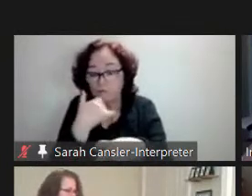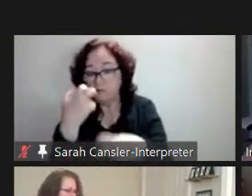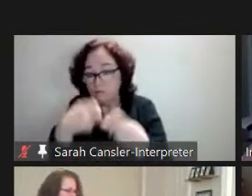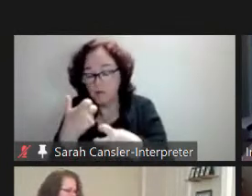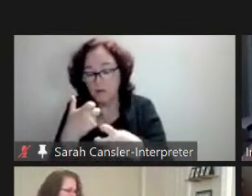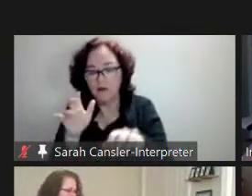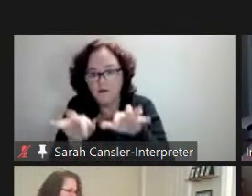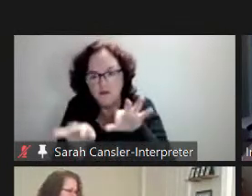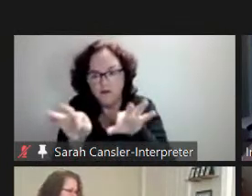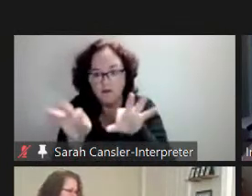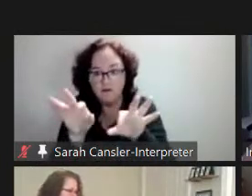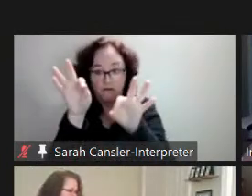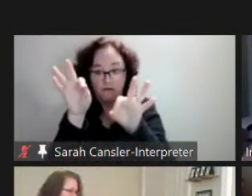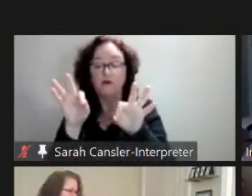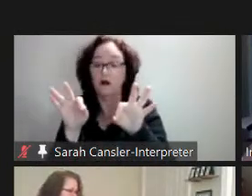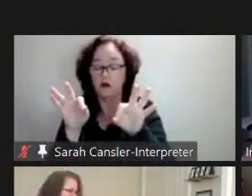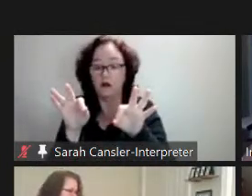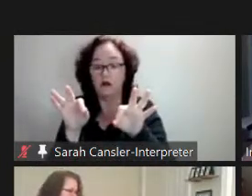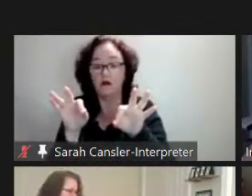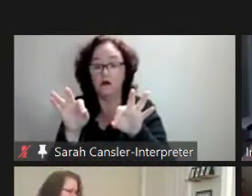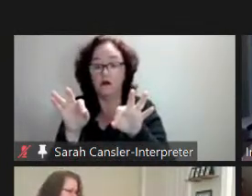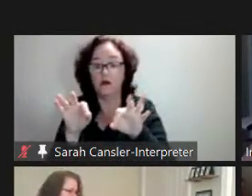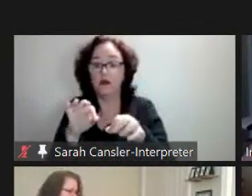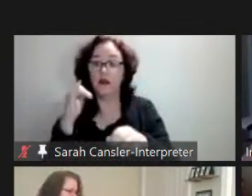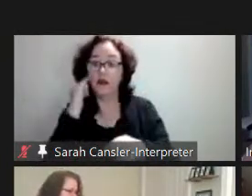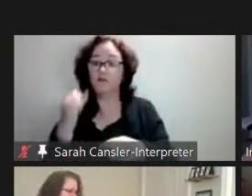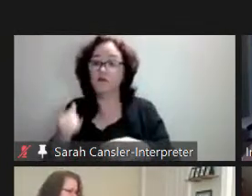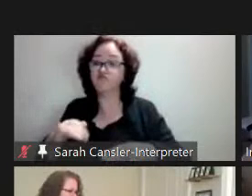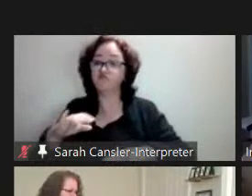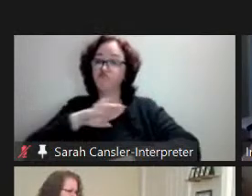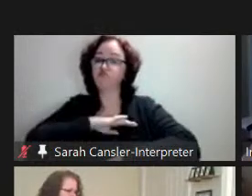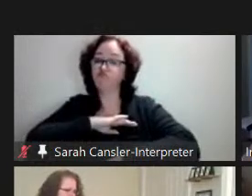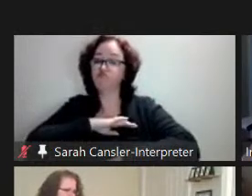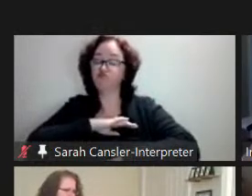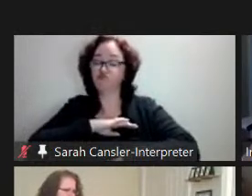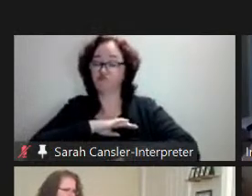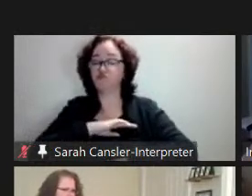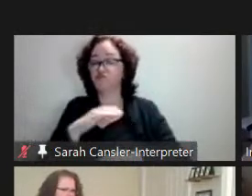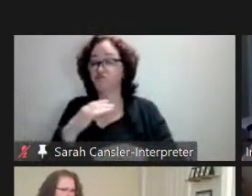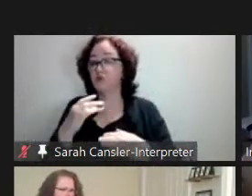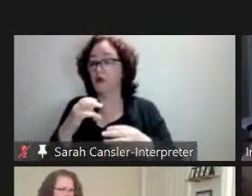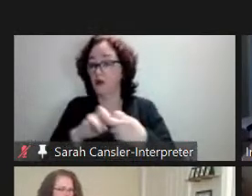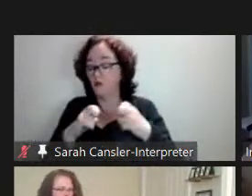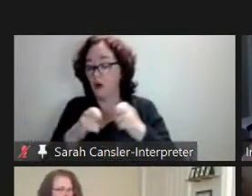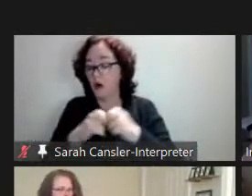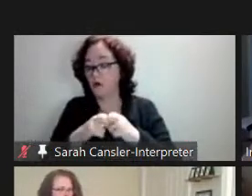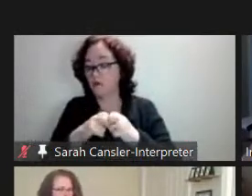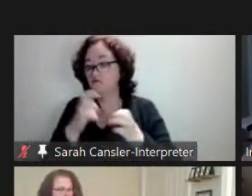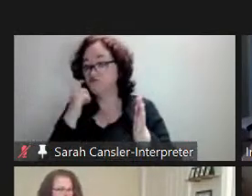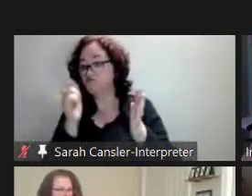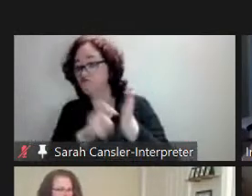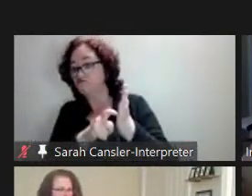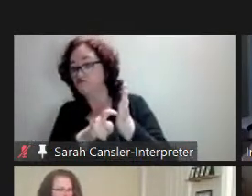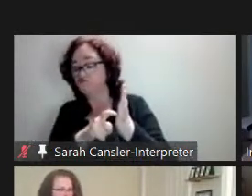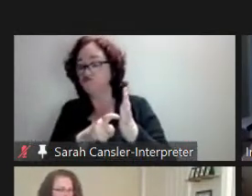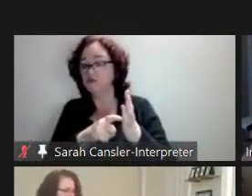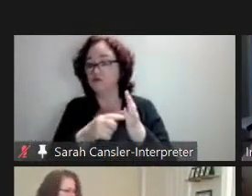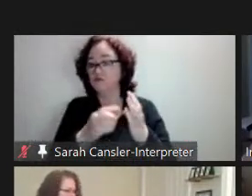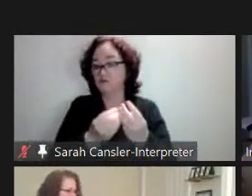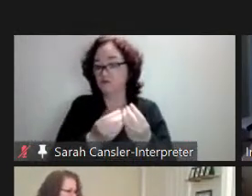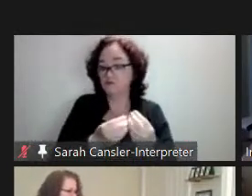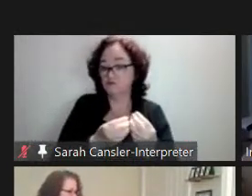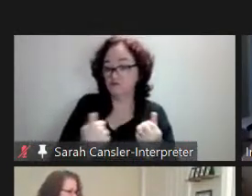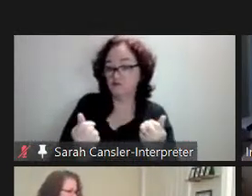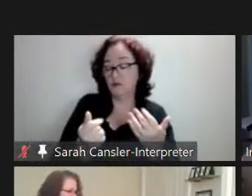can, once we're satisfied that most of the issues have been identified and they're being worked forward